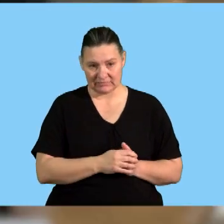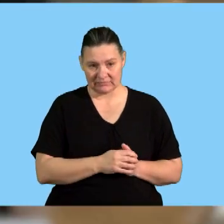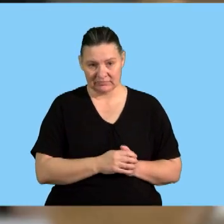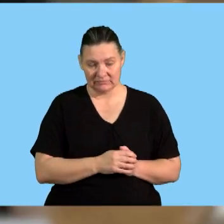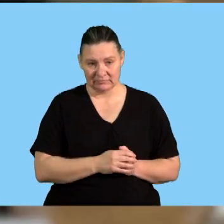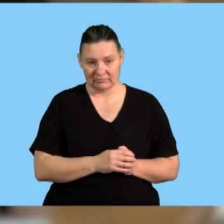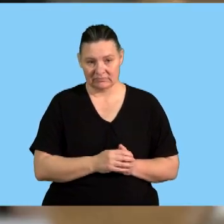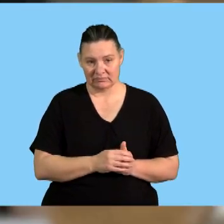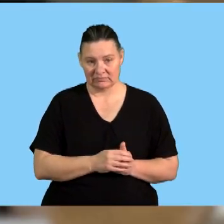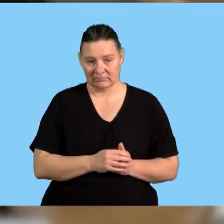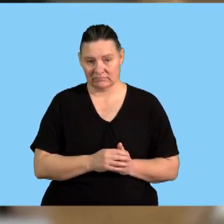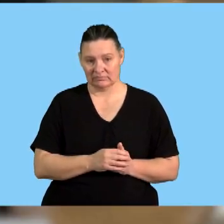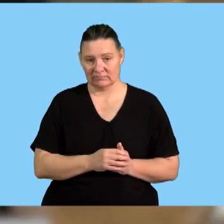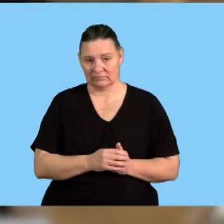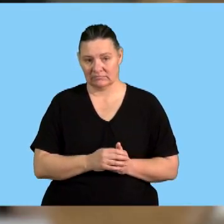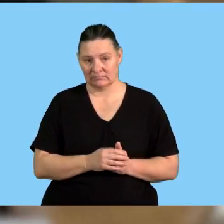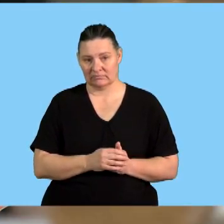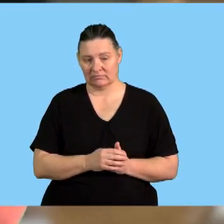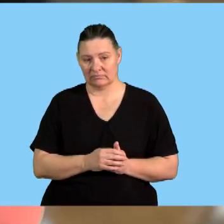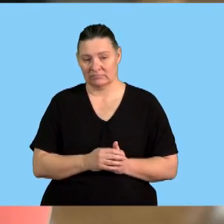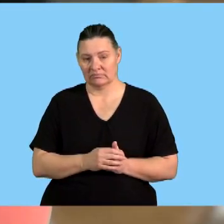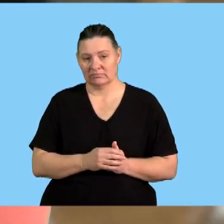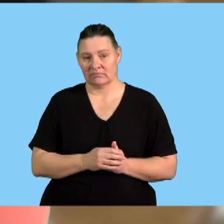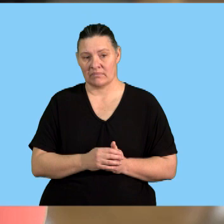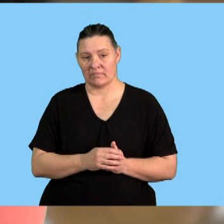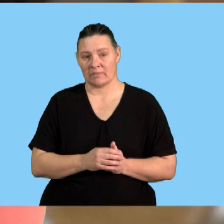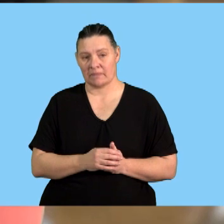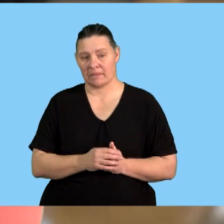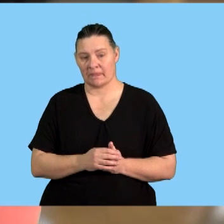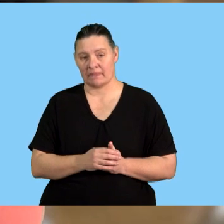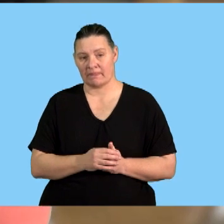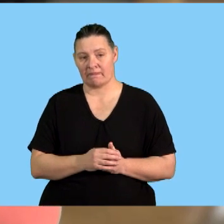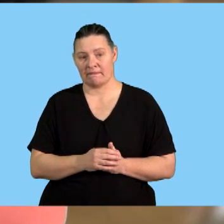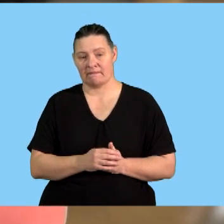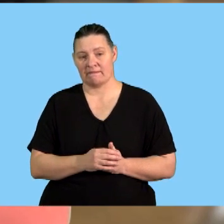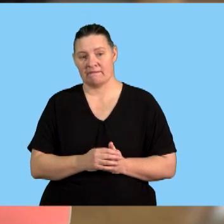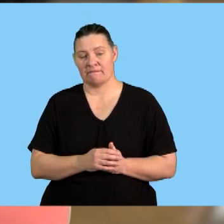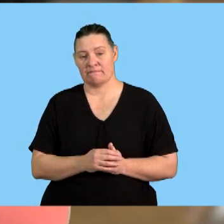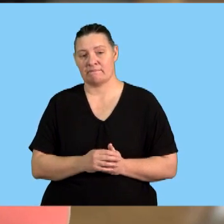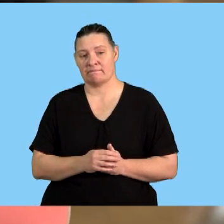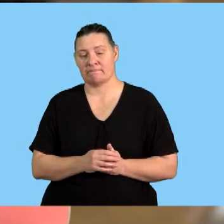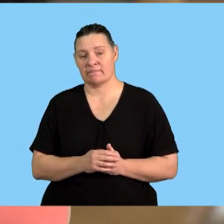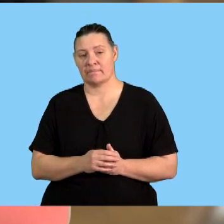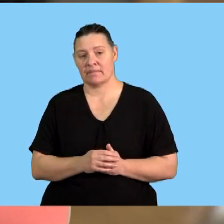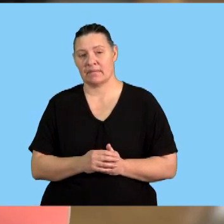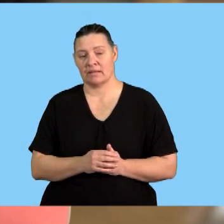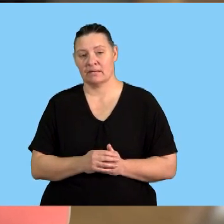the whole value now to minutes. So now converting that, we are going to take